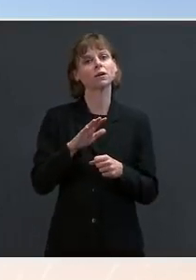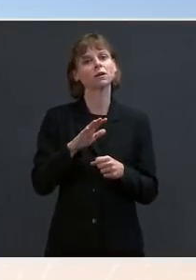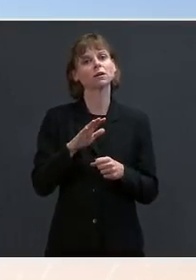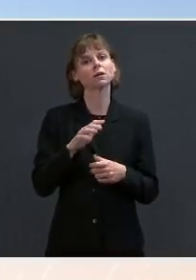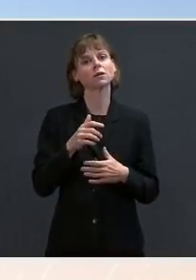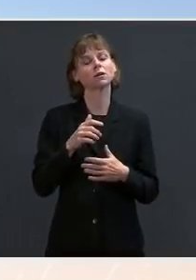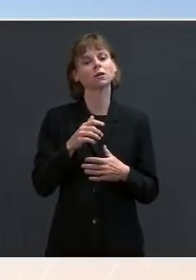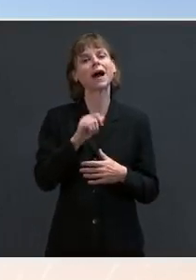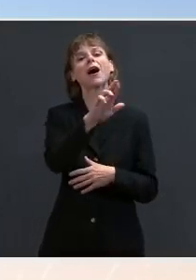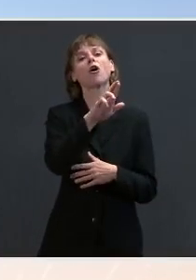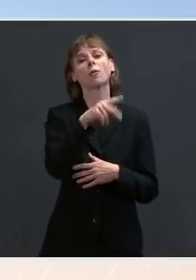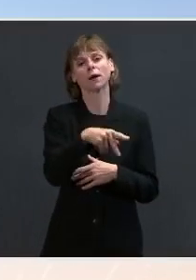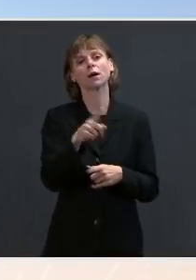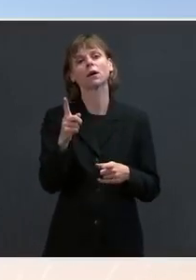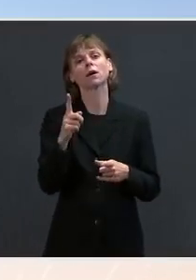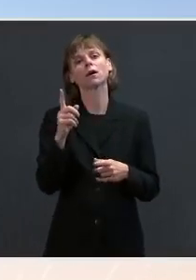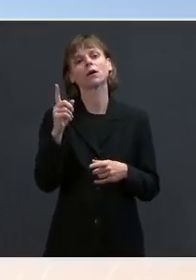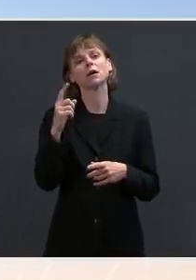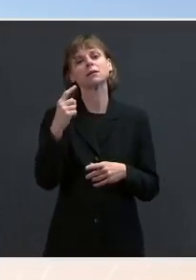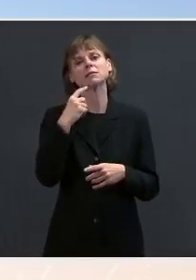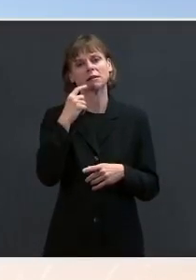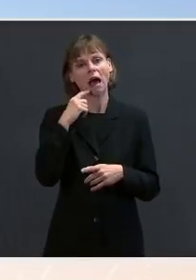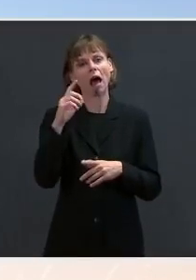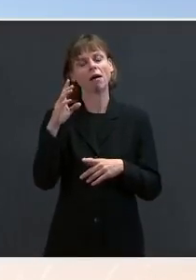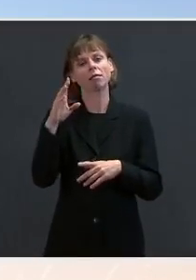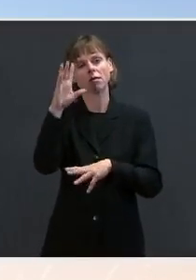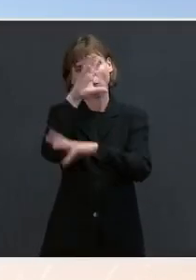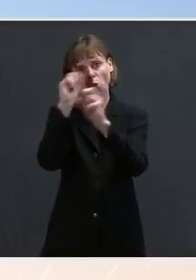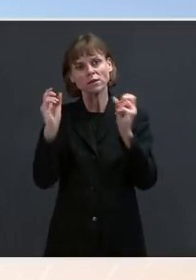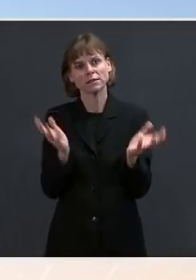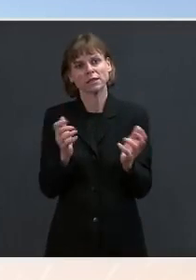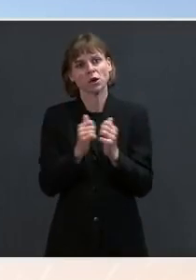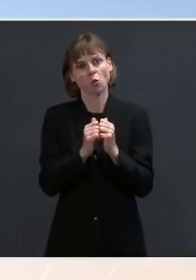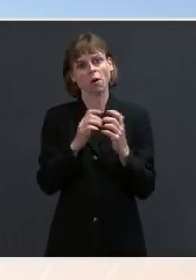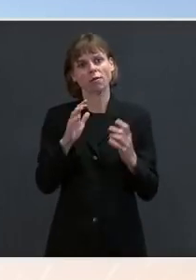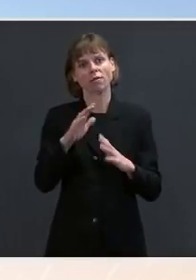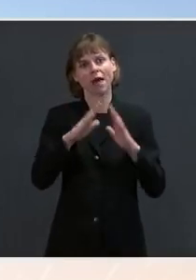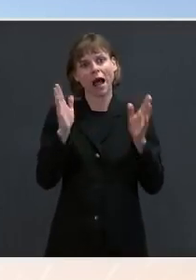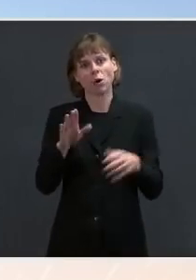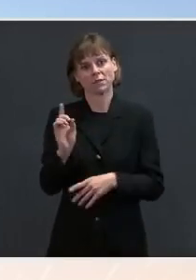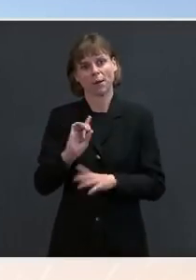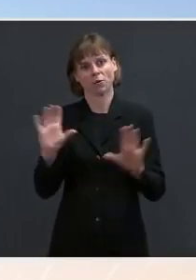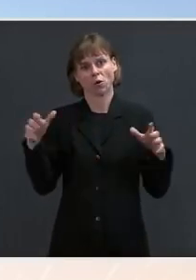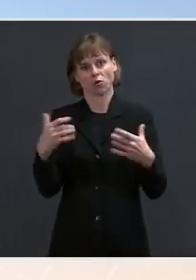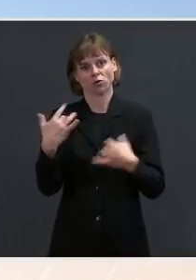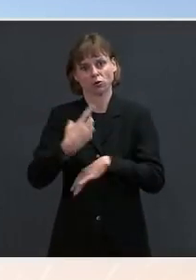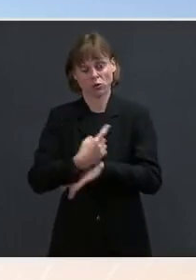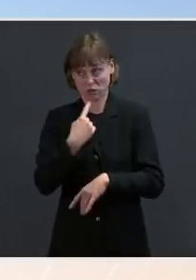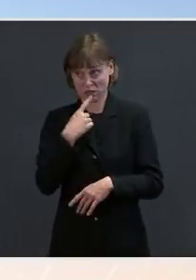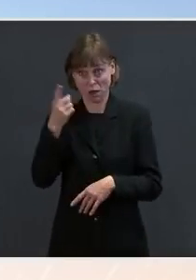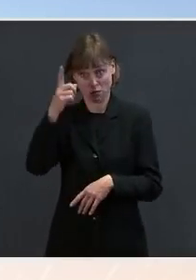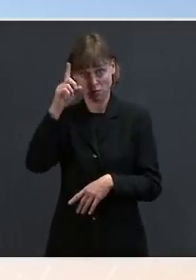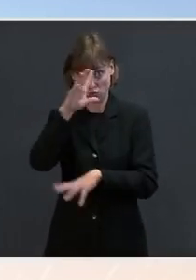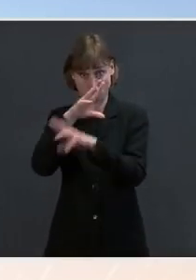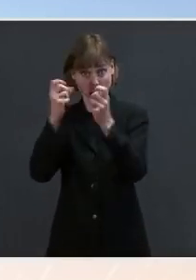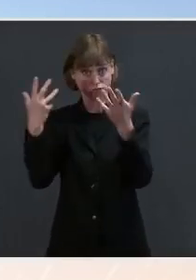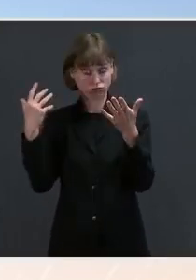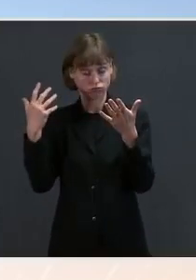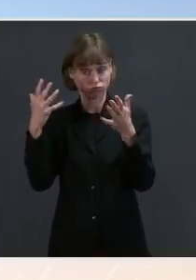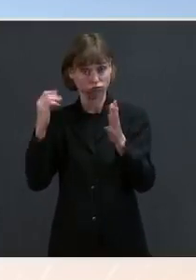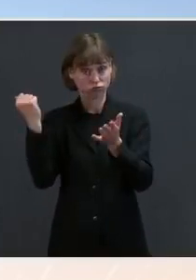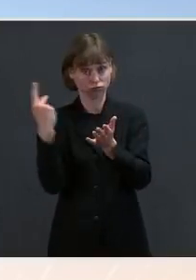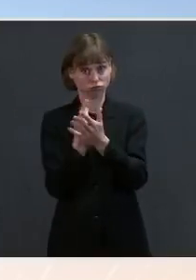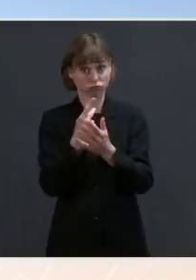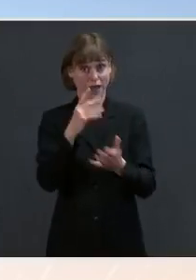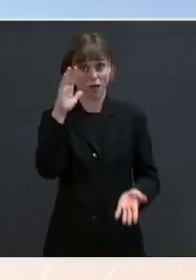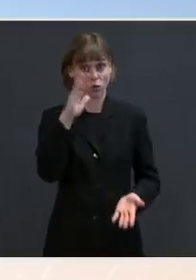speaking, the president speaking of the House Democratic Caucus later today. Can you confirm that the president has signed off on these reduced income thresholds as it relates to